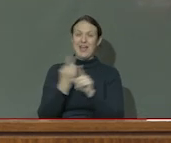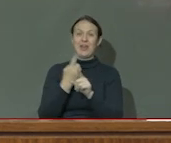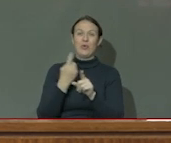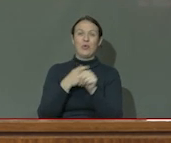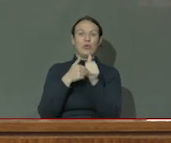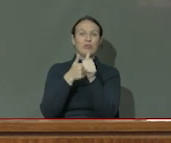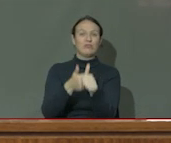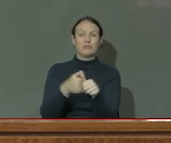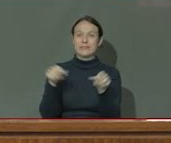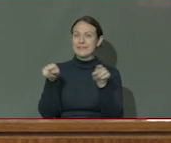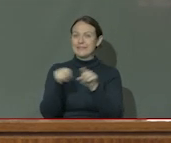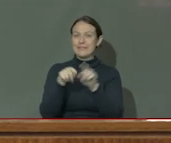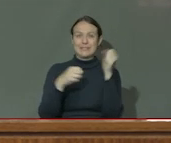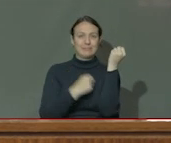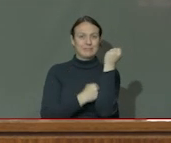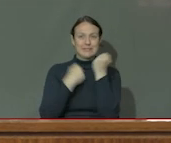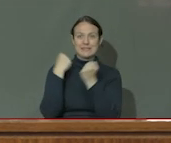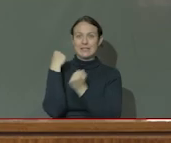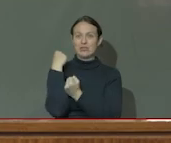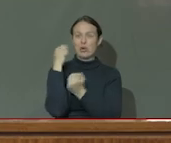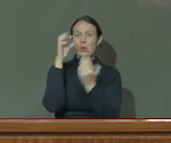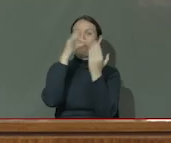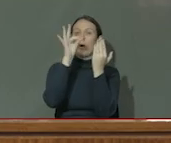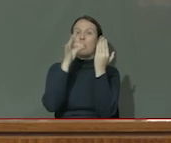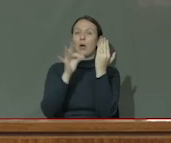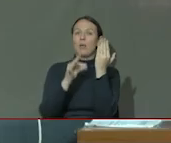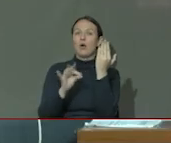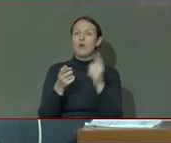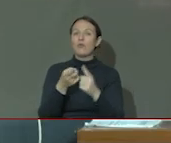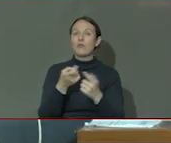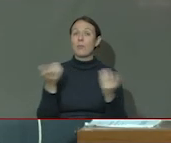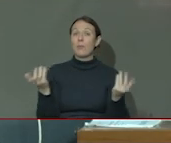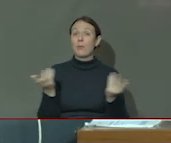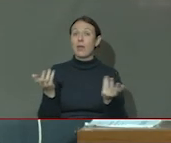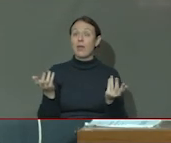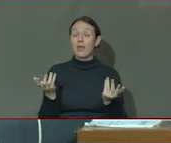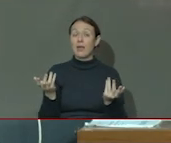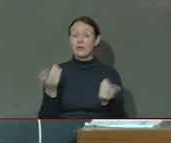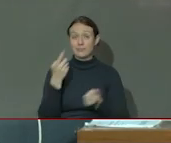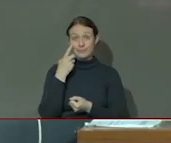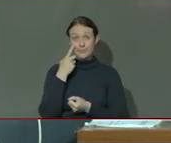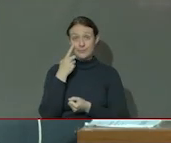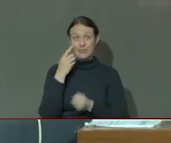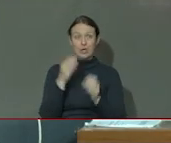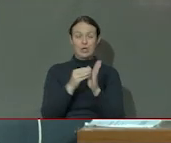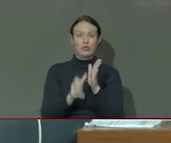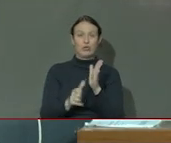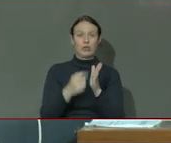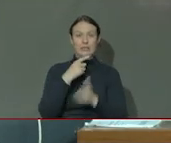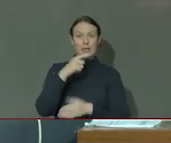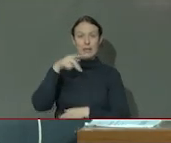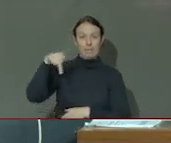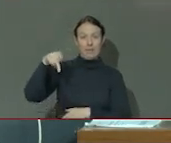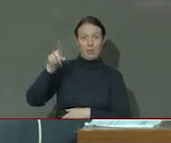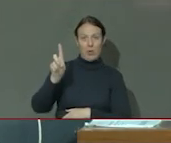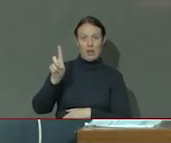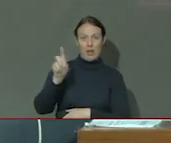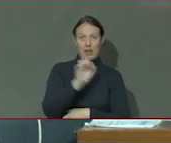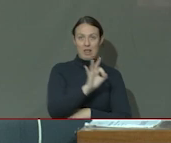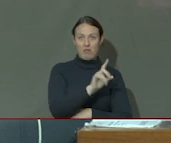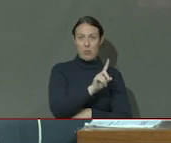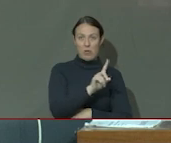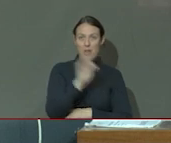same format. The way the markers give marks, we say, right, the learner wrote P1 and